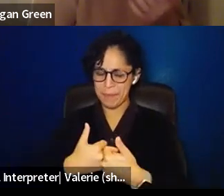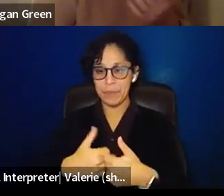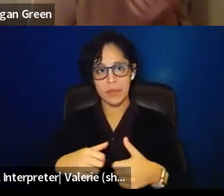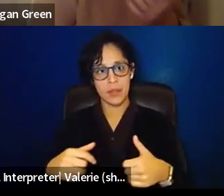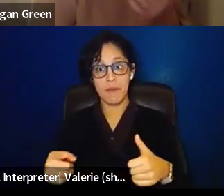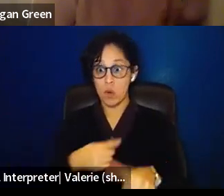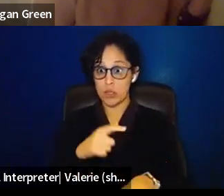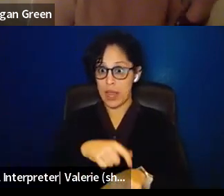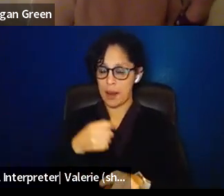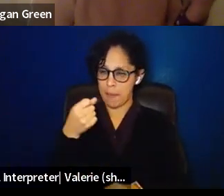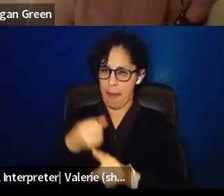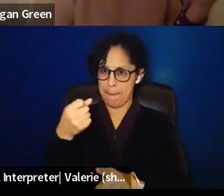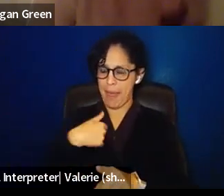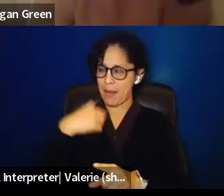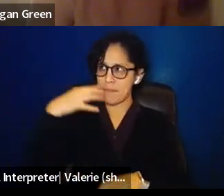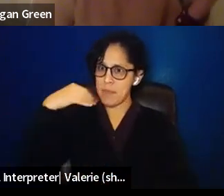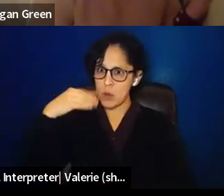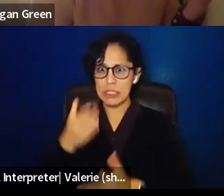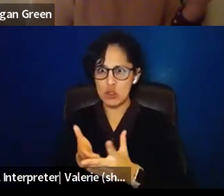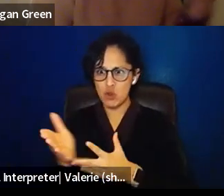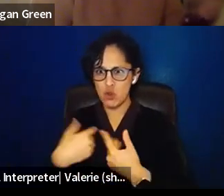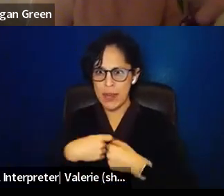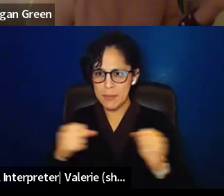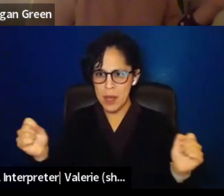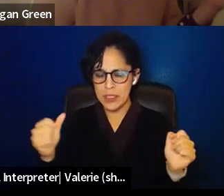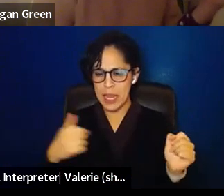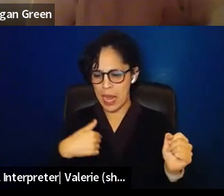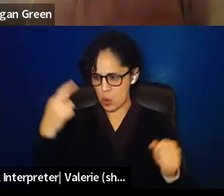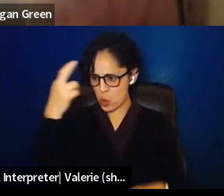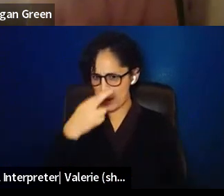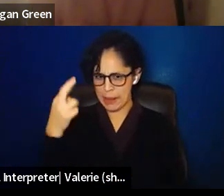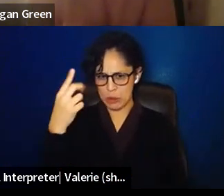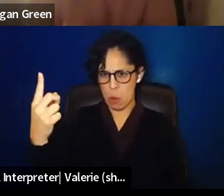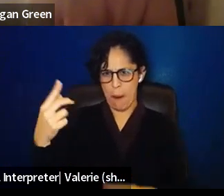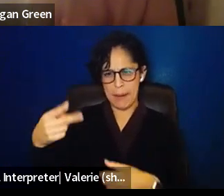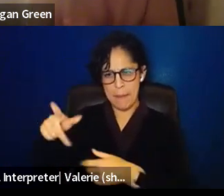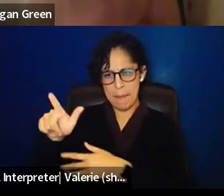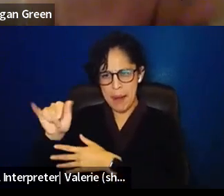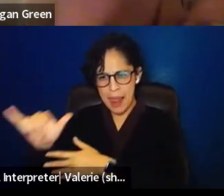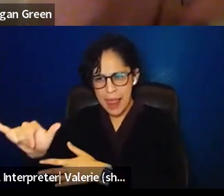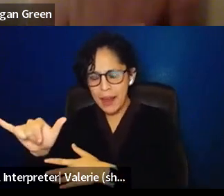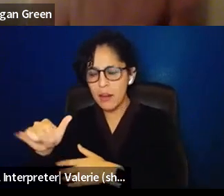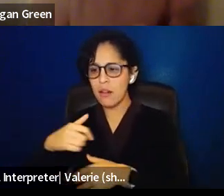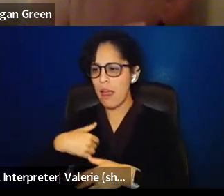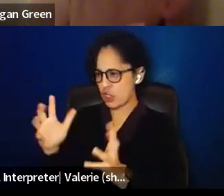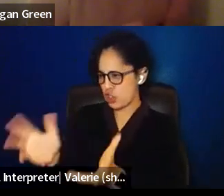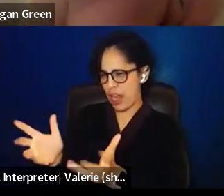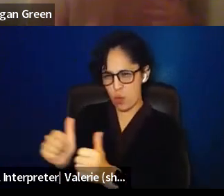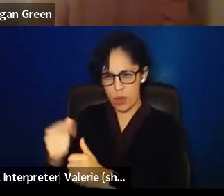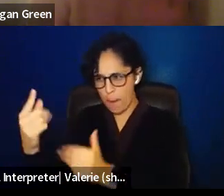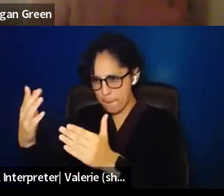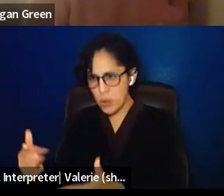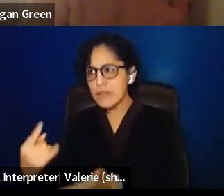and realizing that this whole concept I had talked to my set designer about, I had never talked to my costume designer about, something like that. And